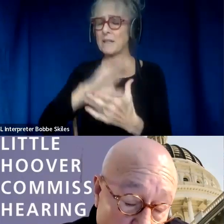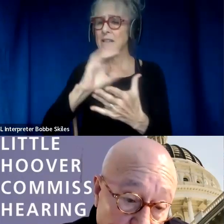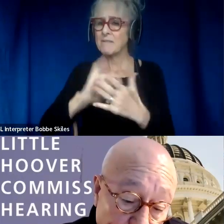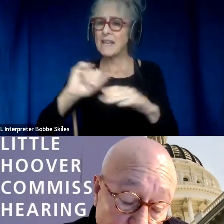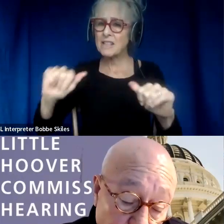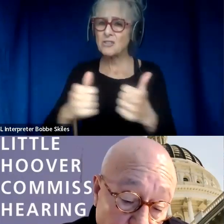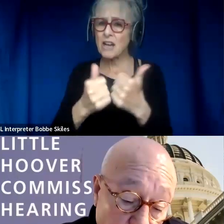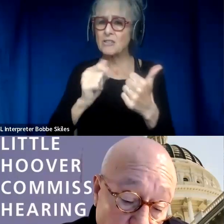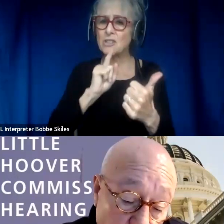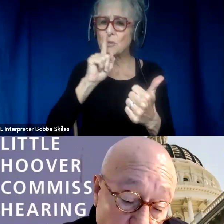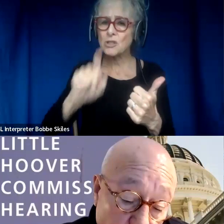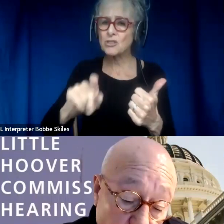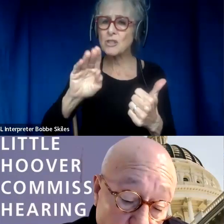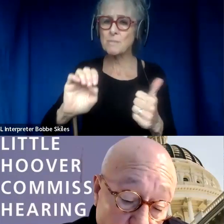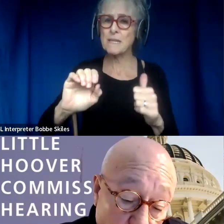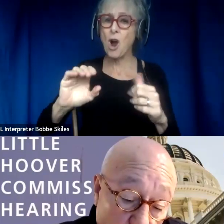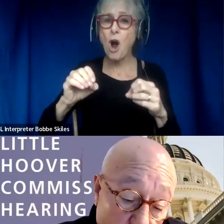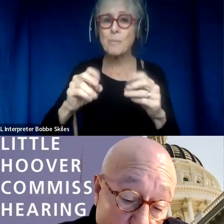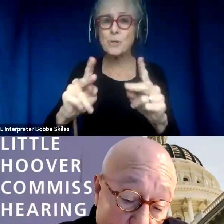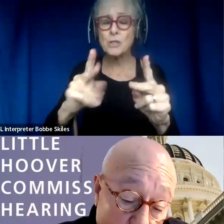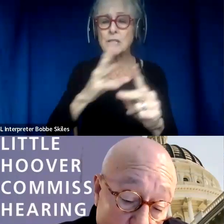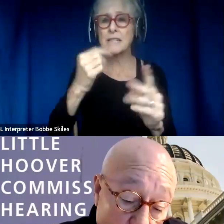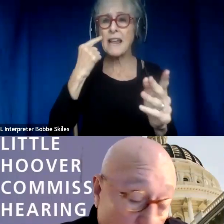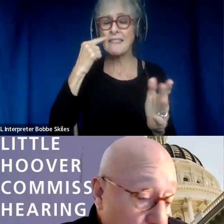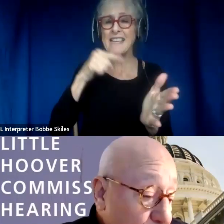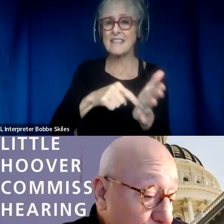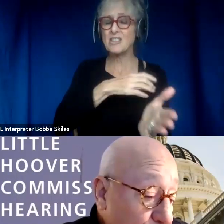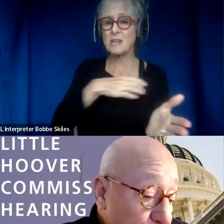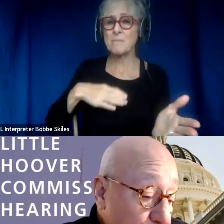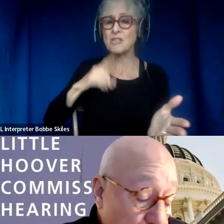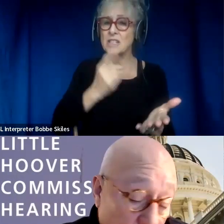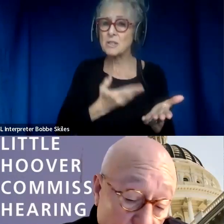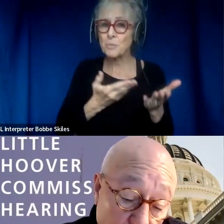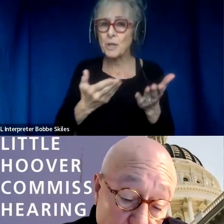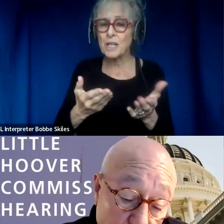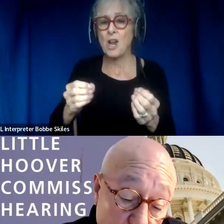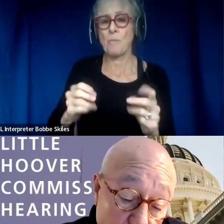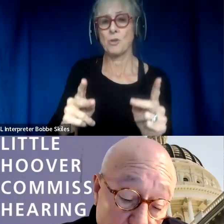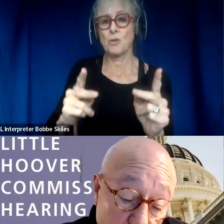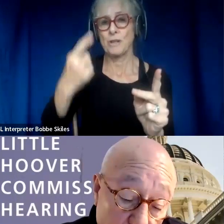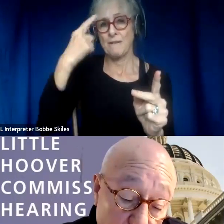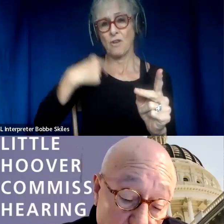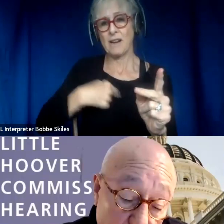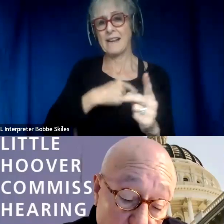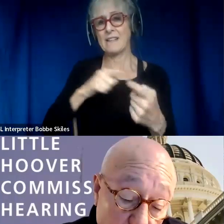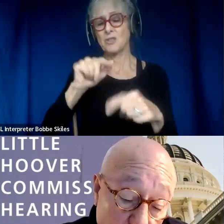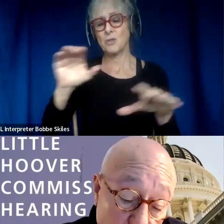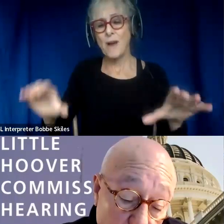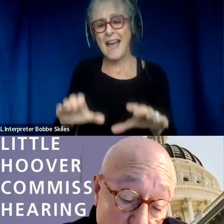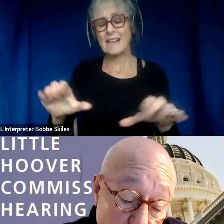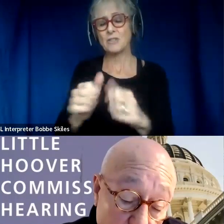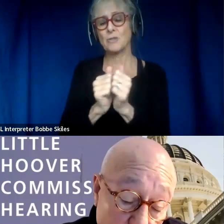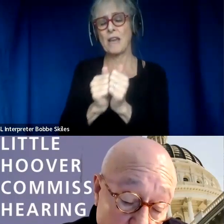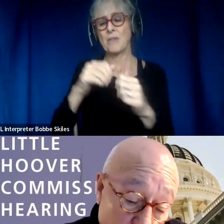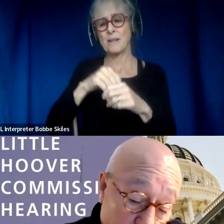actually opportunities, and I think this commission is bringing forward an opportunity for us to act together in the best interests of